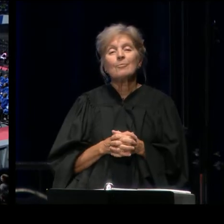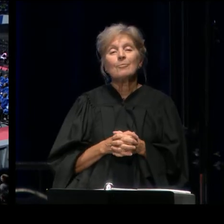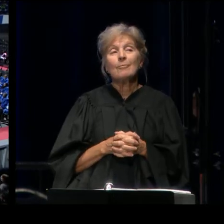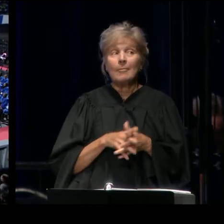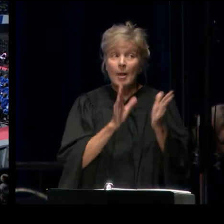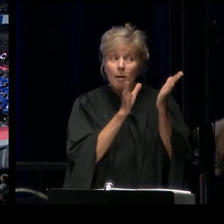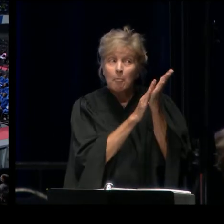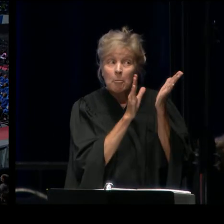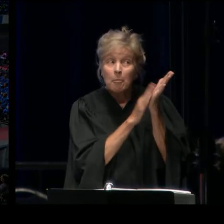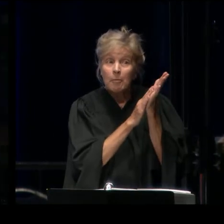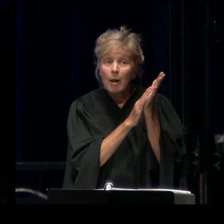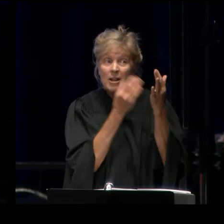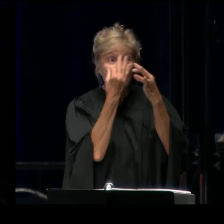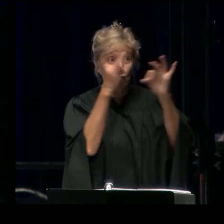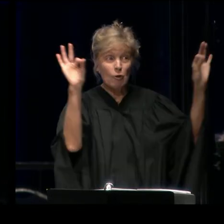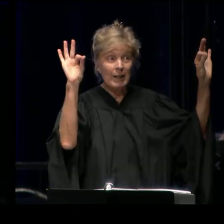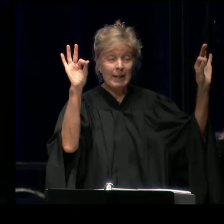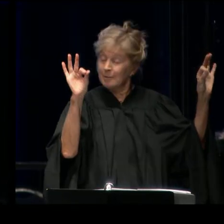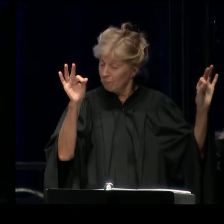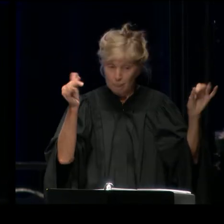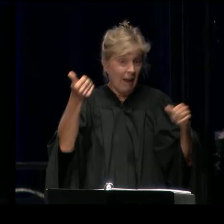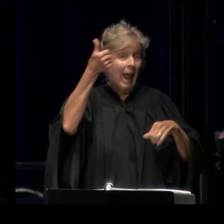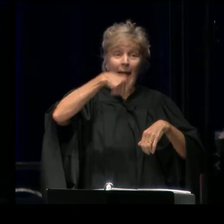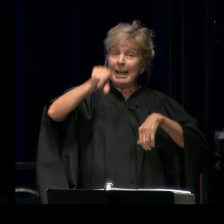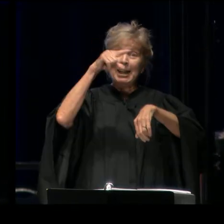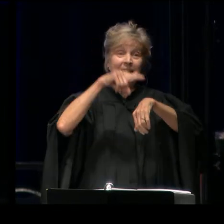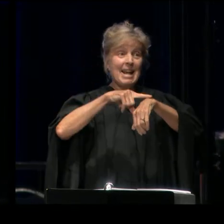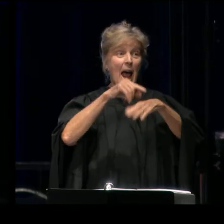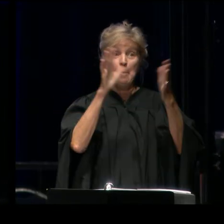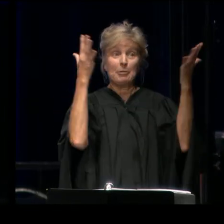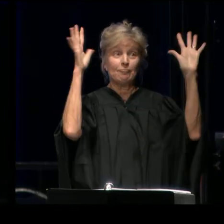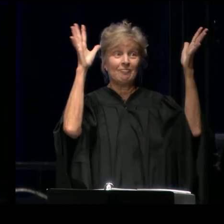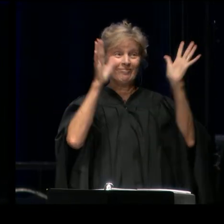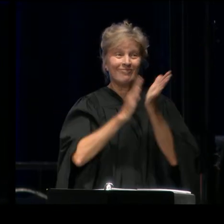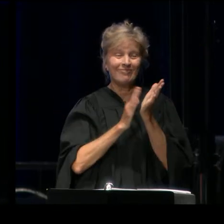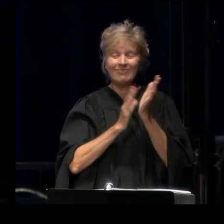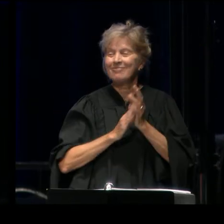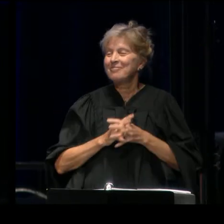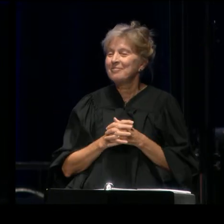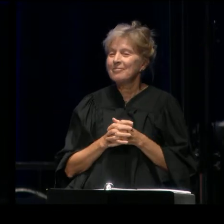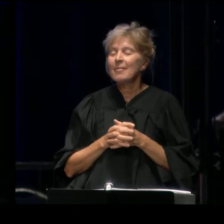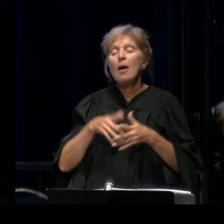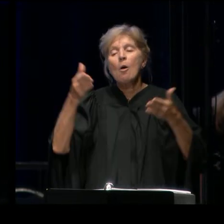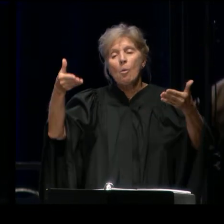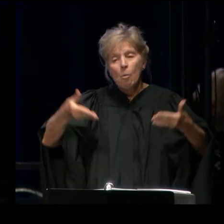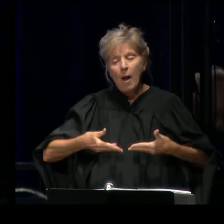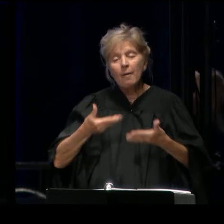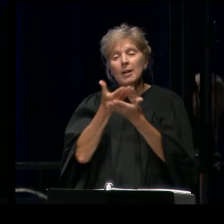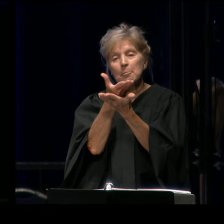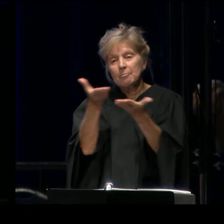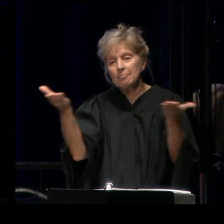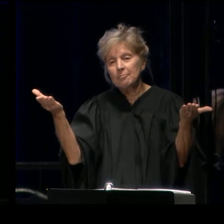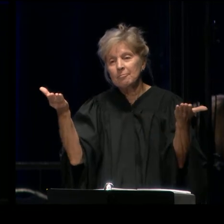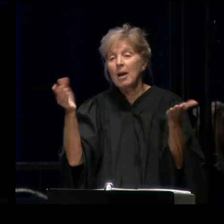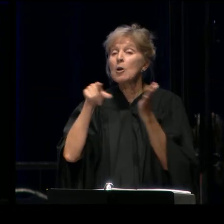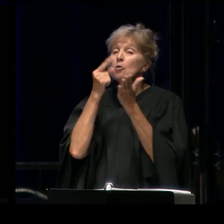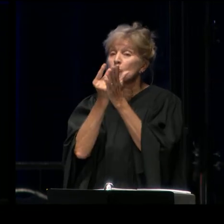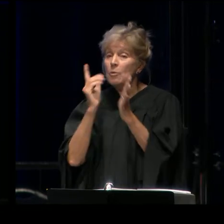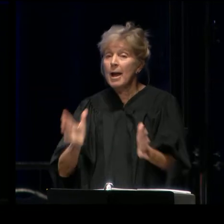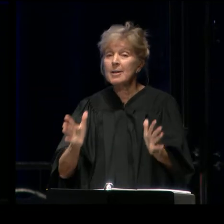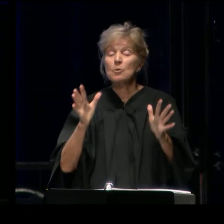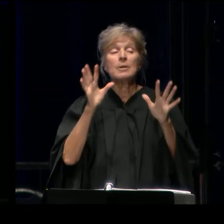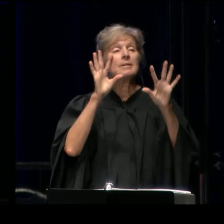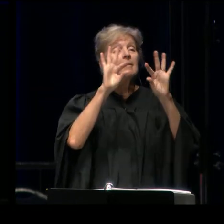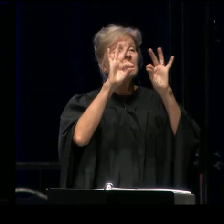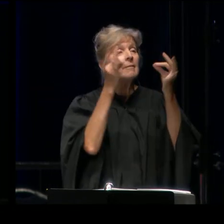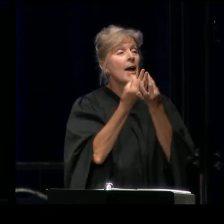Applause is free, so you know, feel free anytime. I want to welcome all of you, the graduates, the families and the friends,